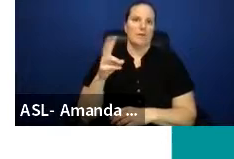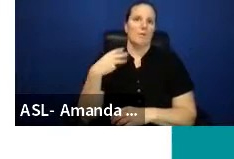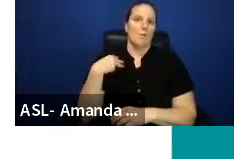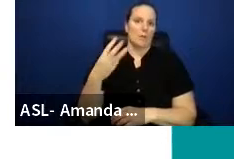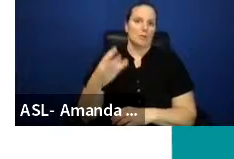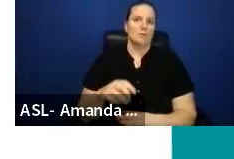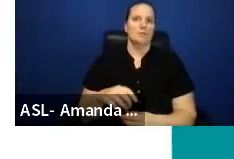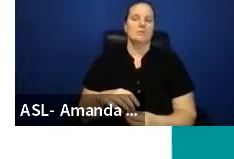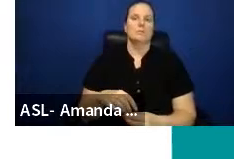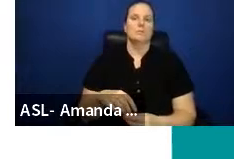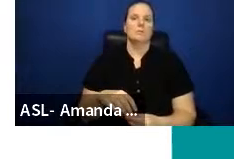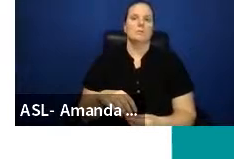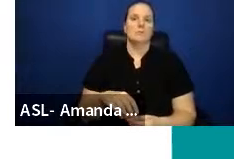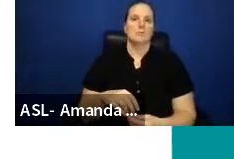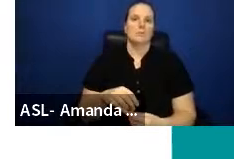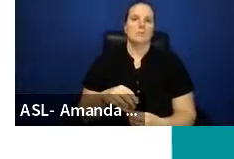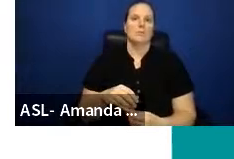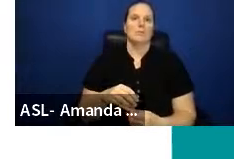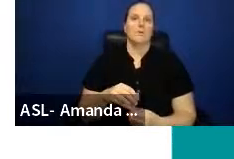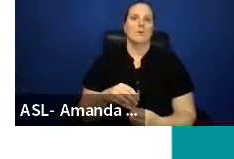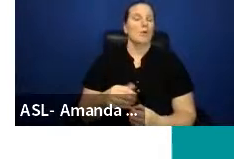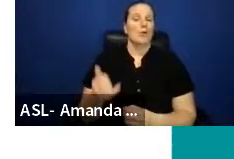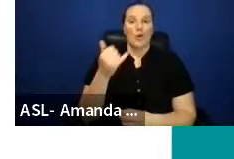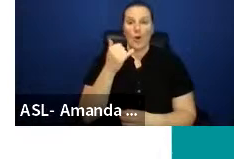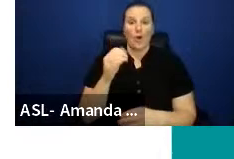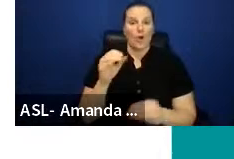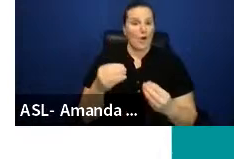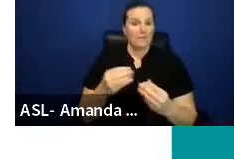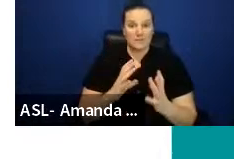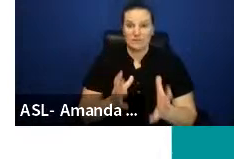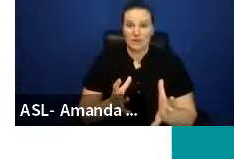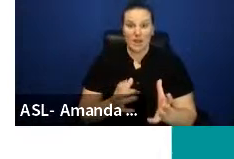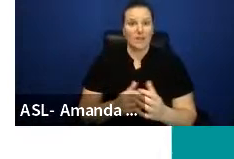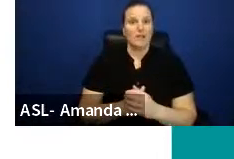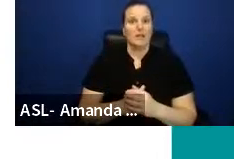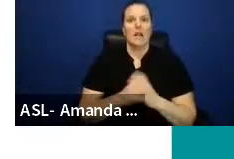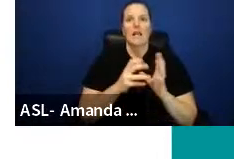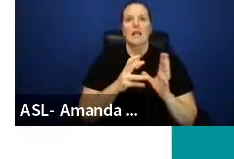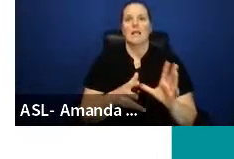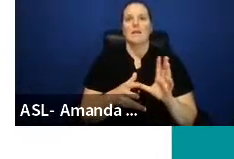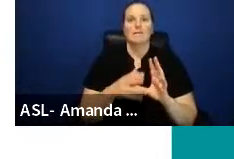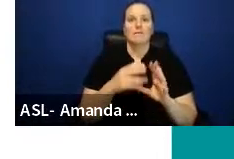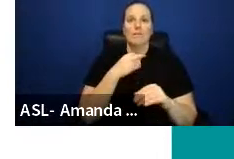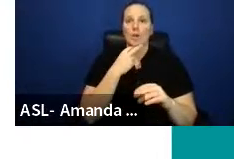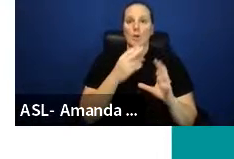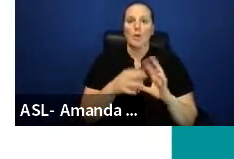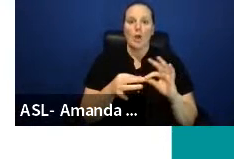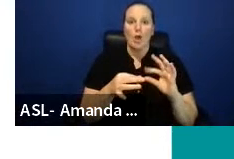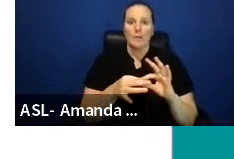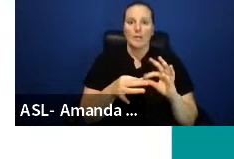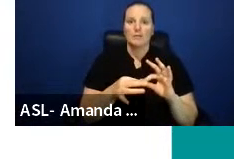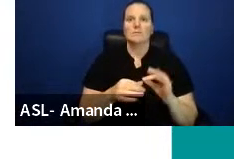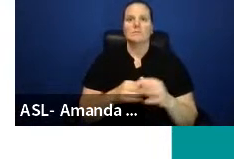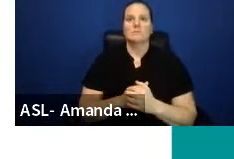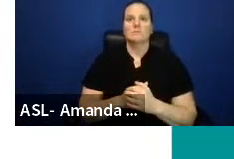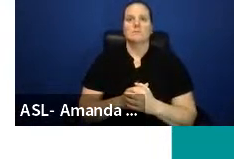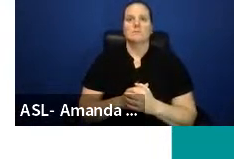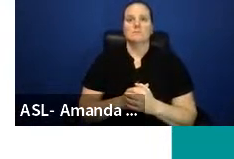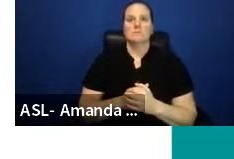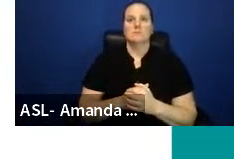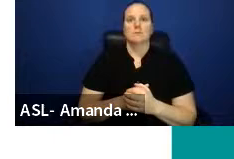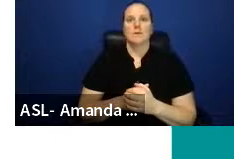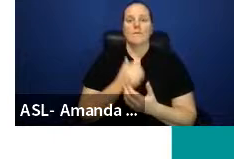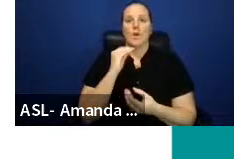Washington. And also you can call our office and leave a verbal comment. And that number is